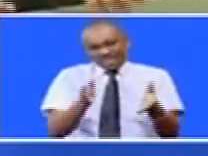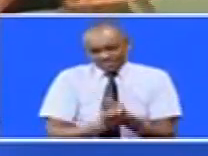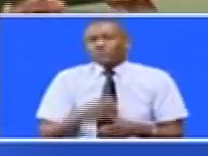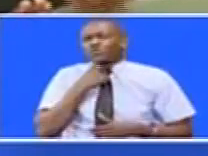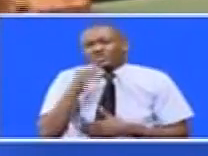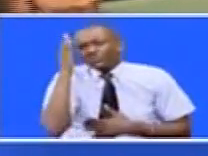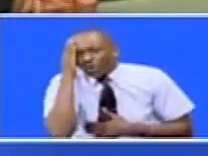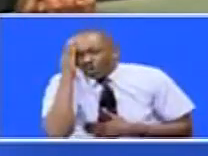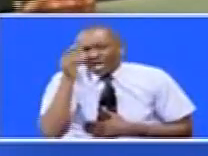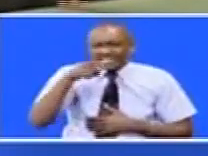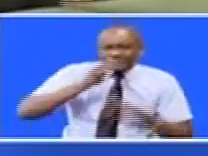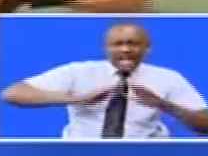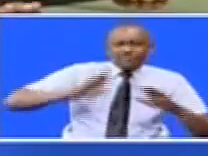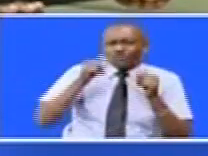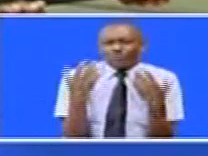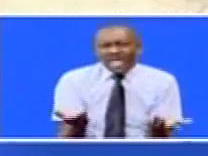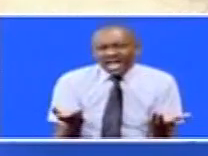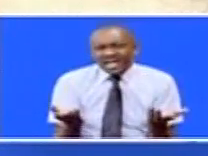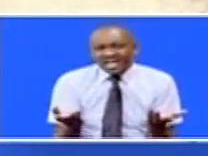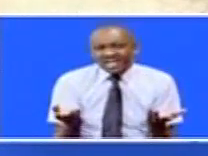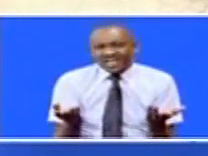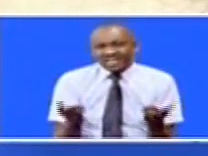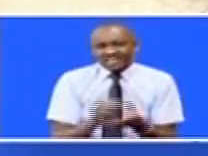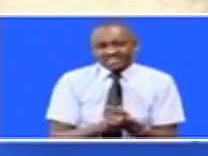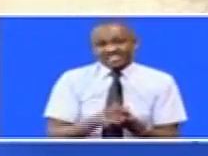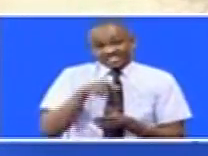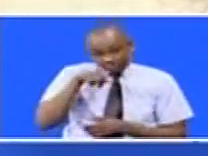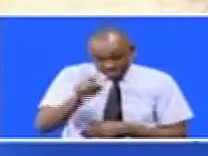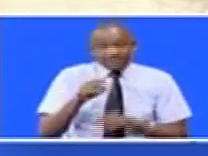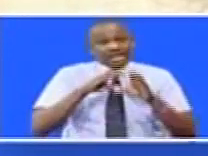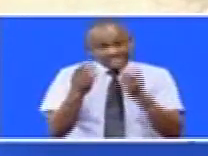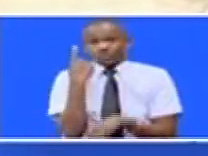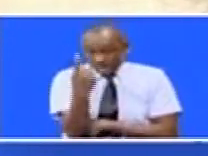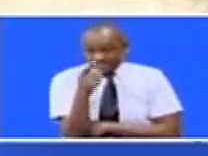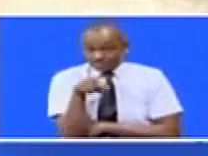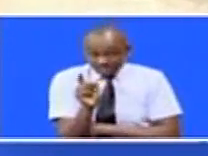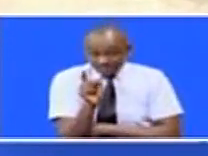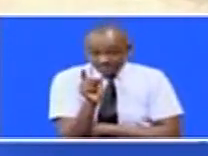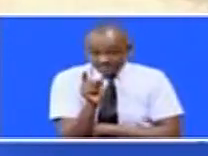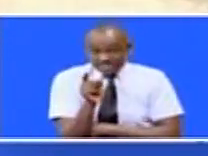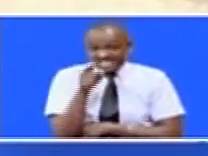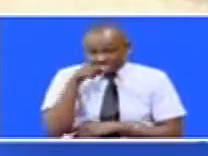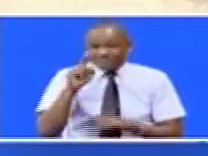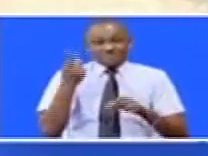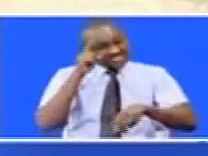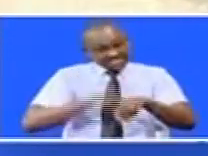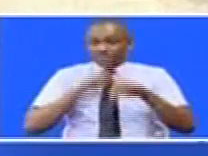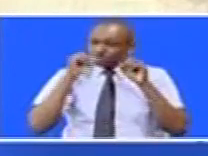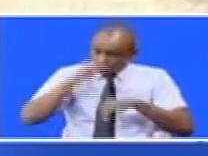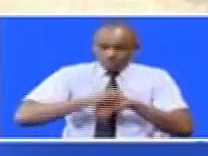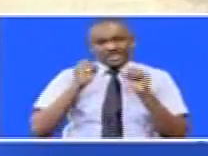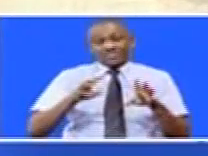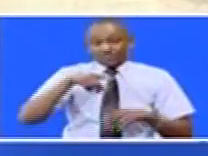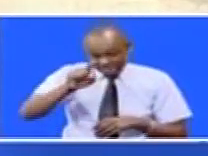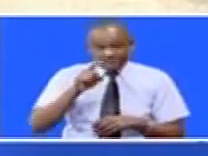Tunataka kujua utulivu wao unatokana na nini. Them, especially the class ones, it's not really their first time in school because they